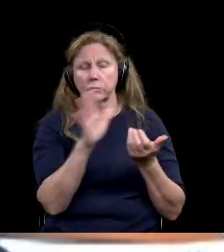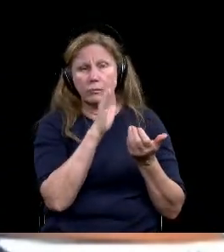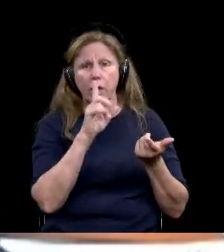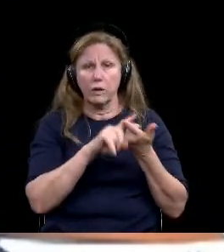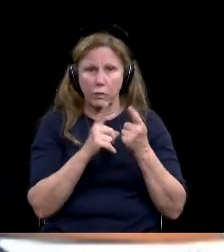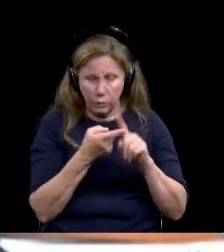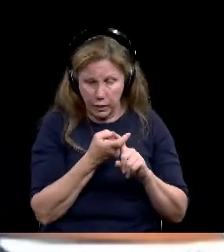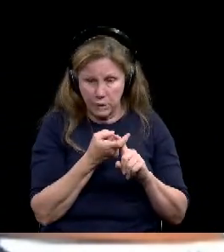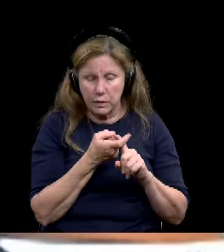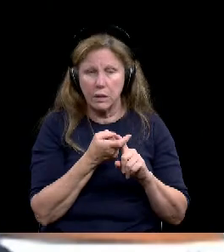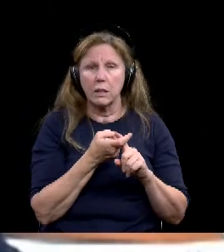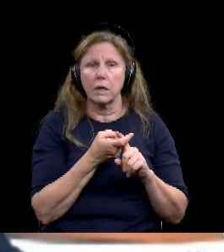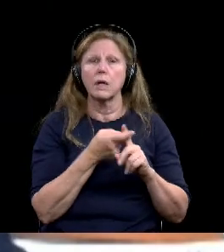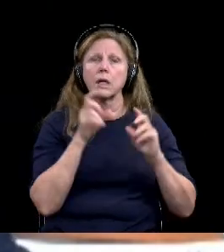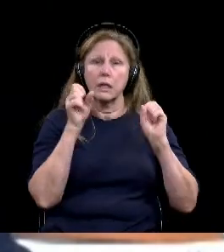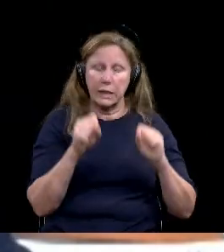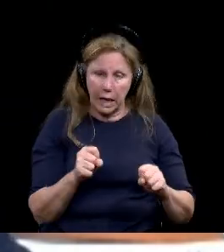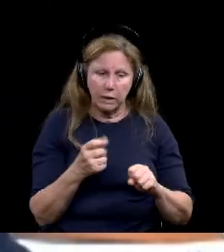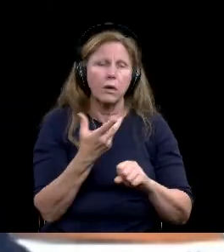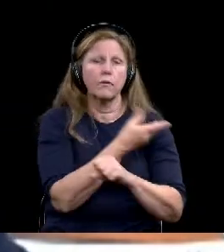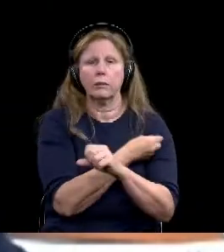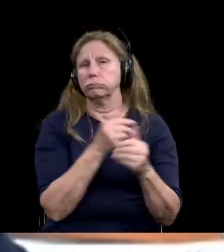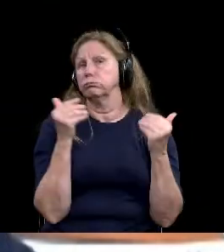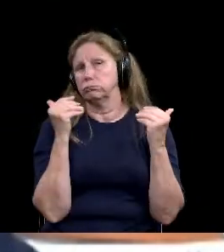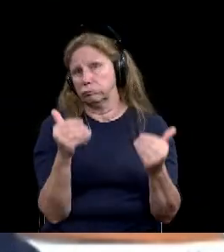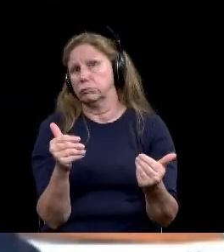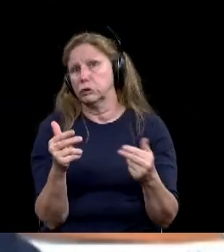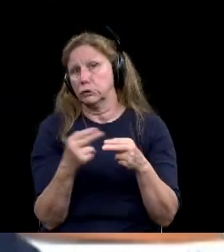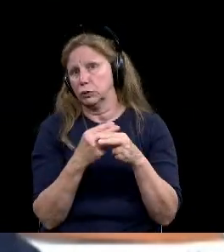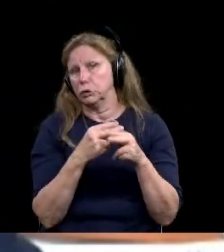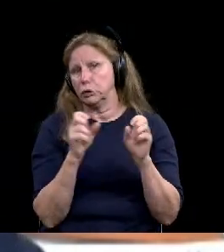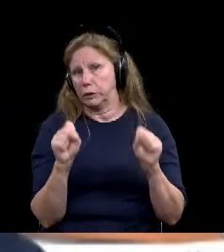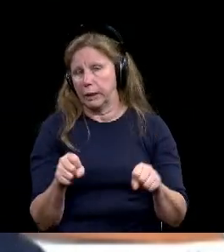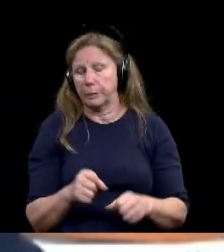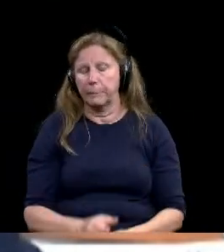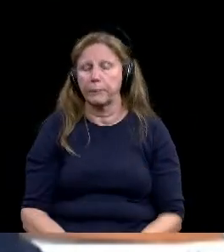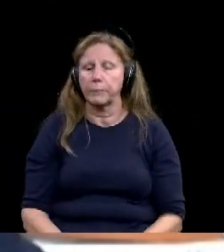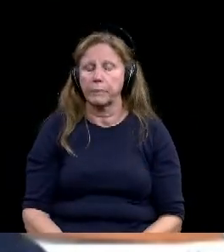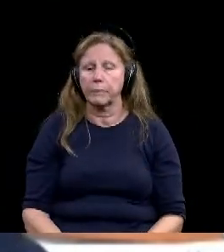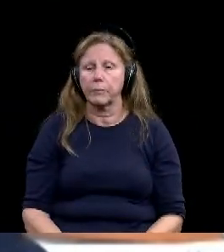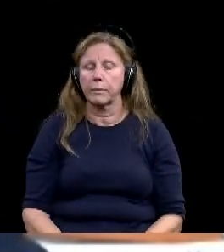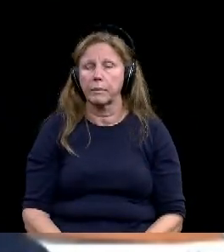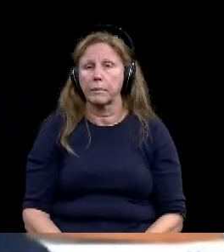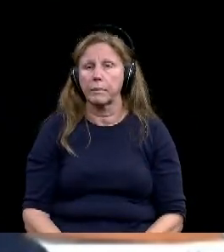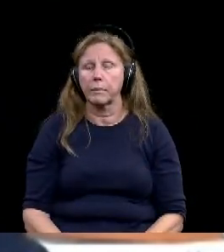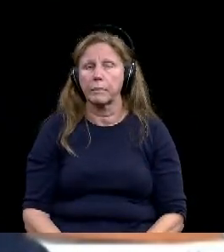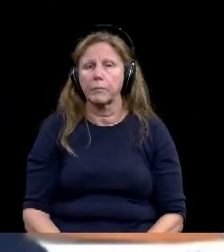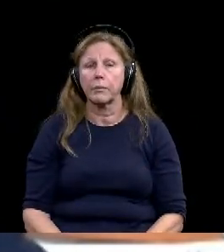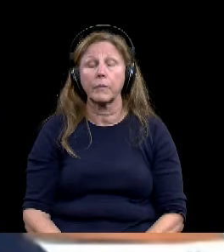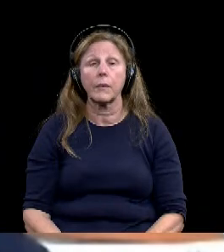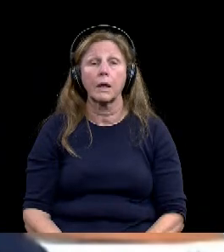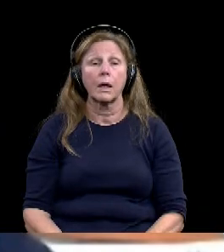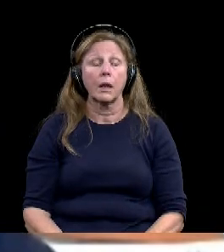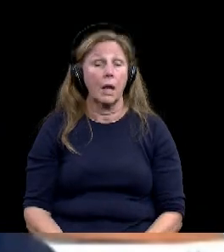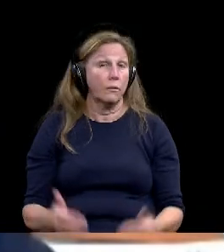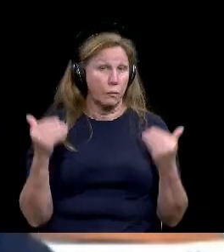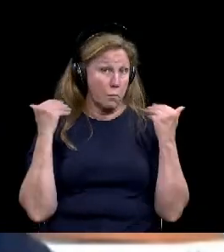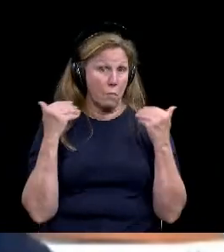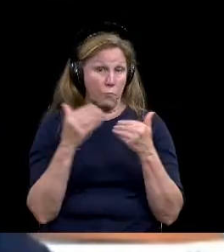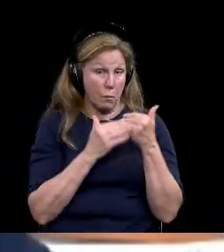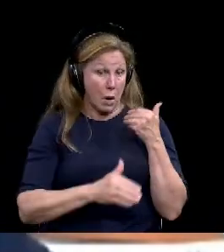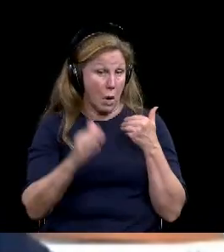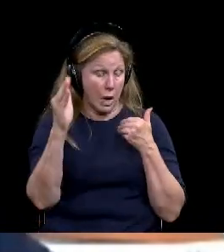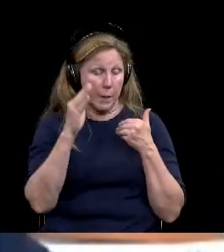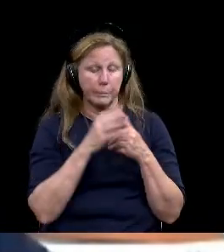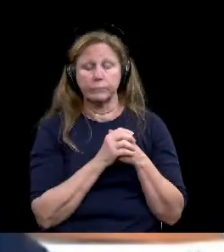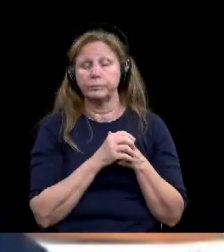Moving forward, one of the questions which was raised was the variants. Somebody was concerned about the different kind of variants that